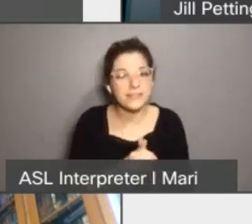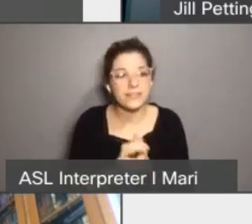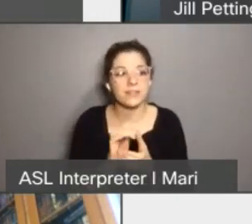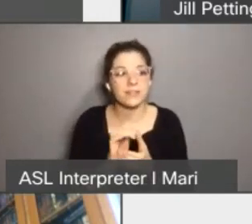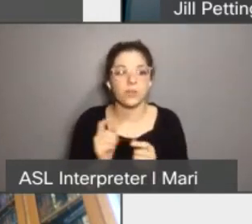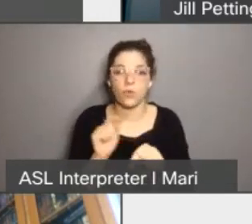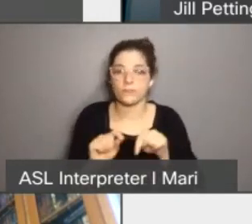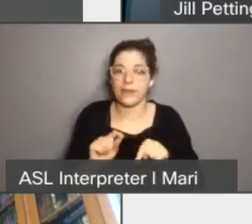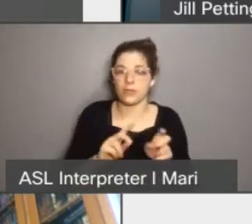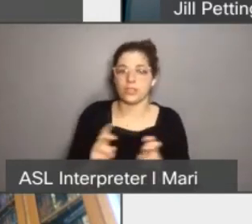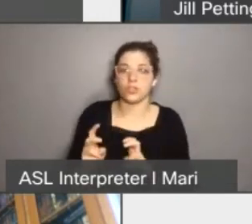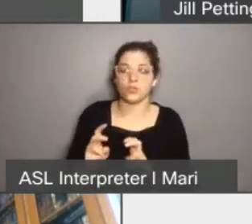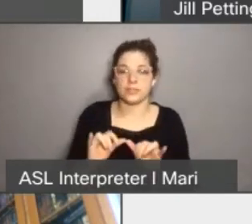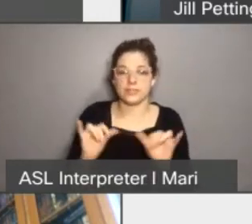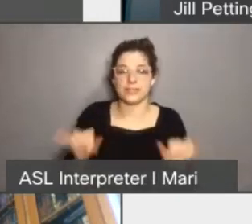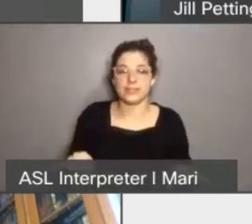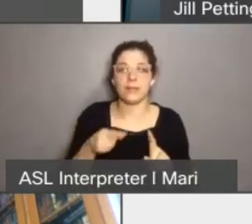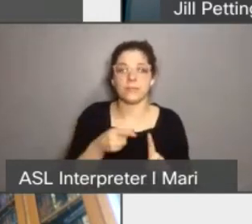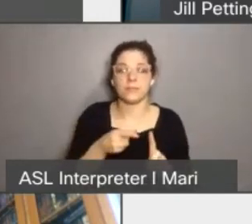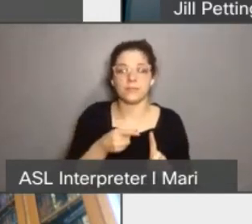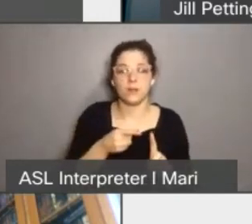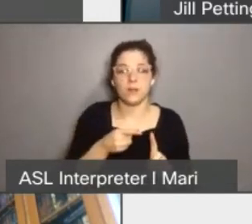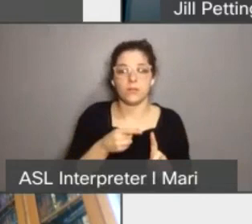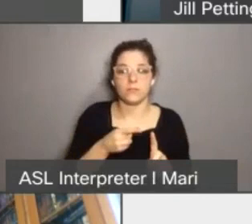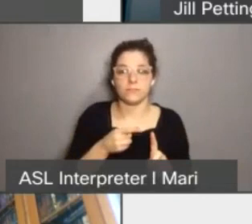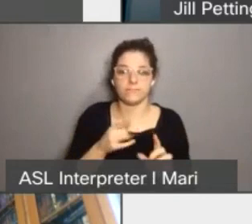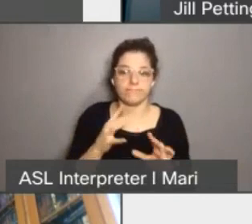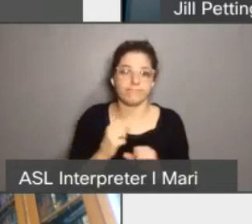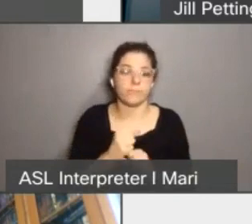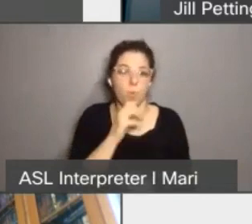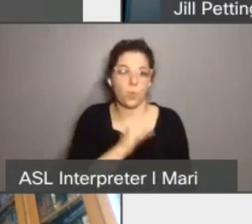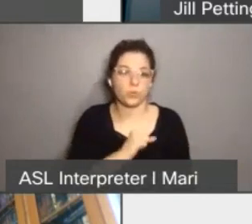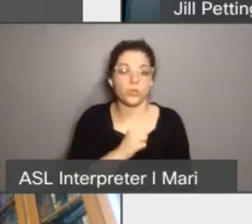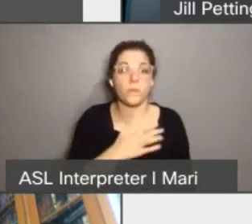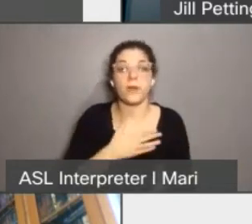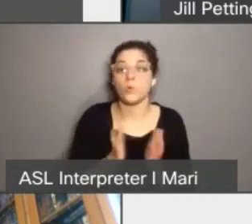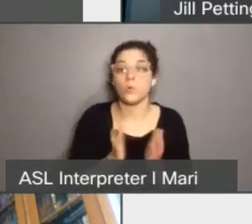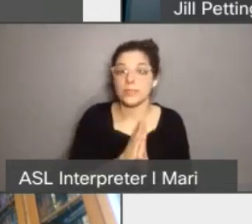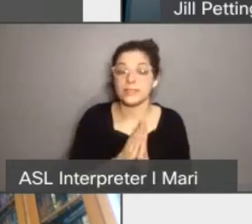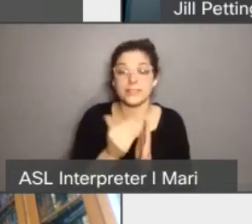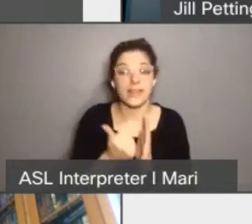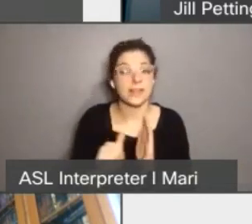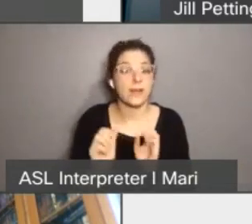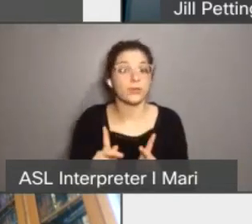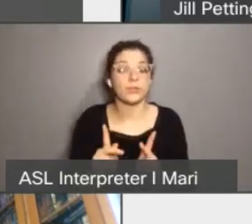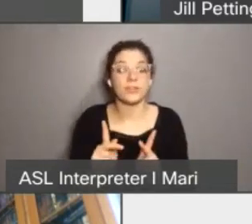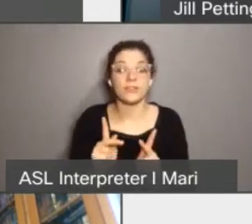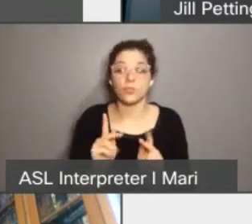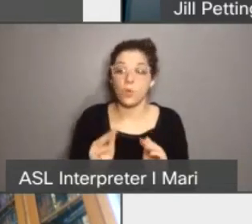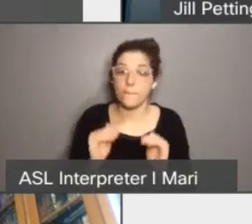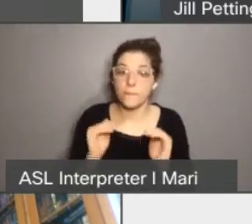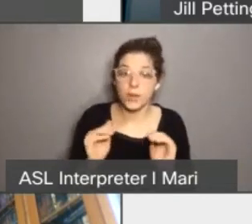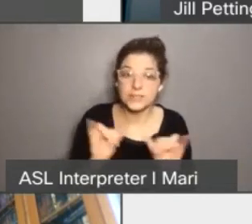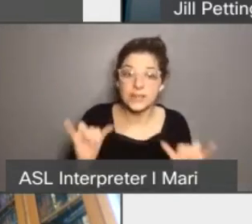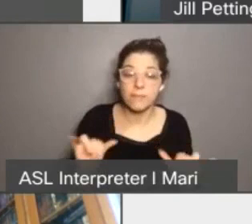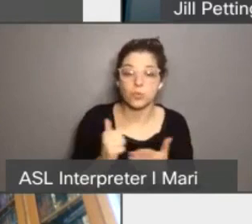back to the issue that the systems are antiquated. So my request is there any opportunity to upgrade the systems to